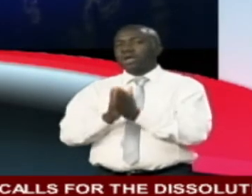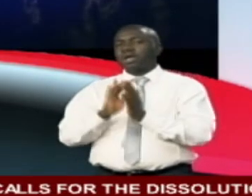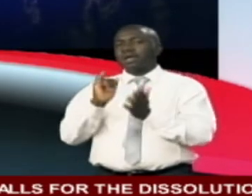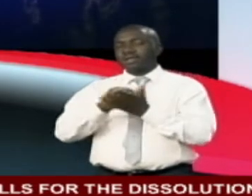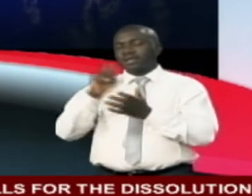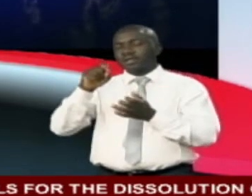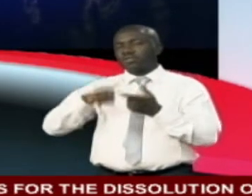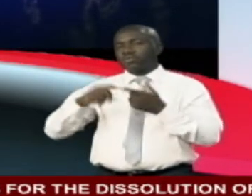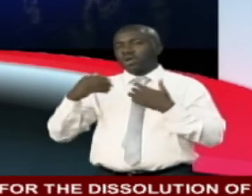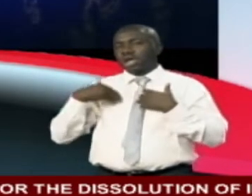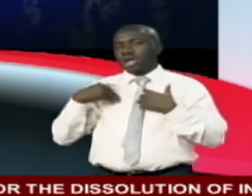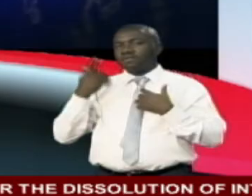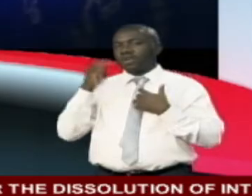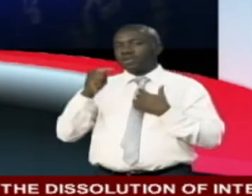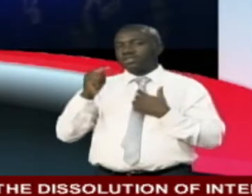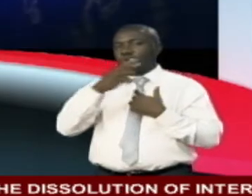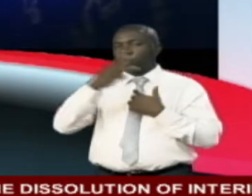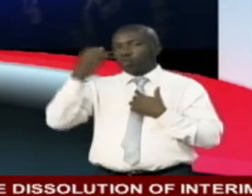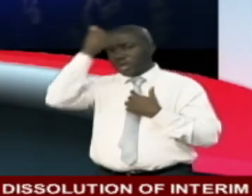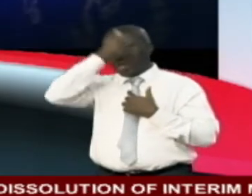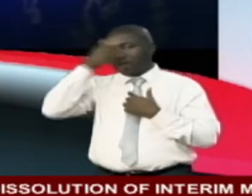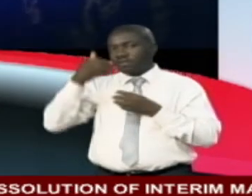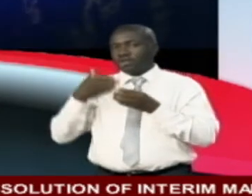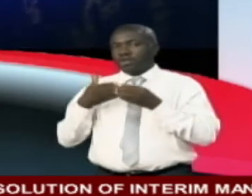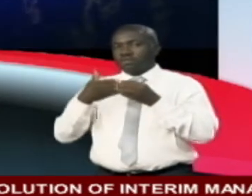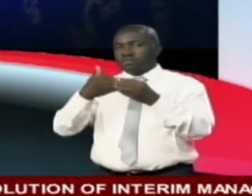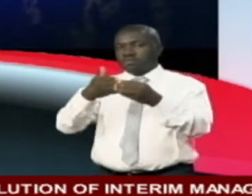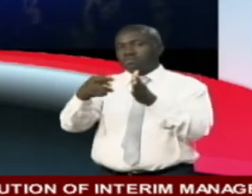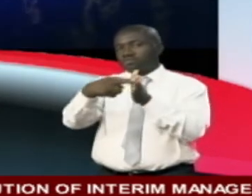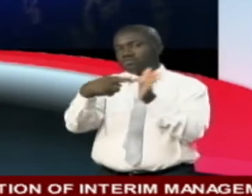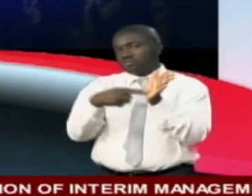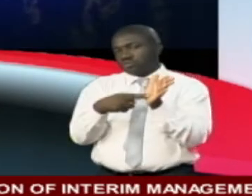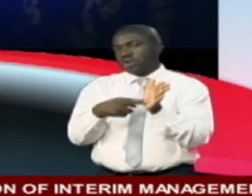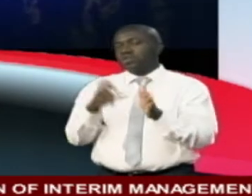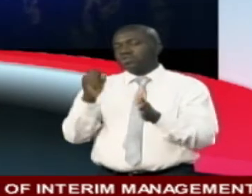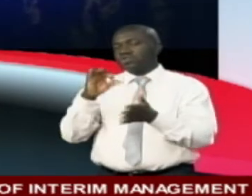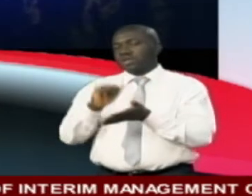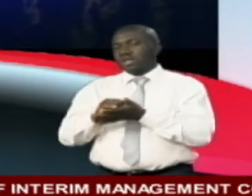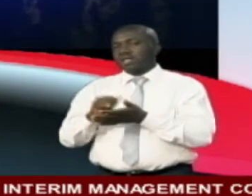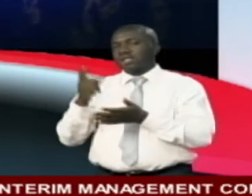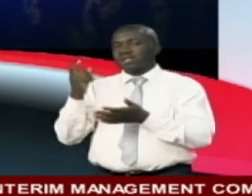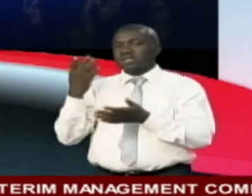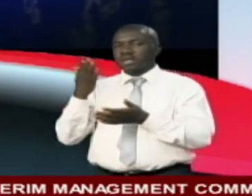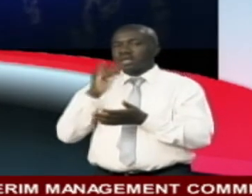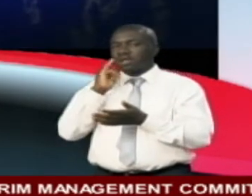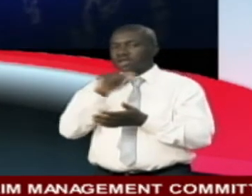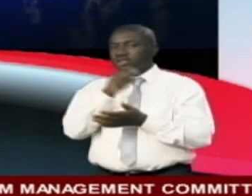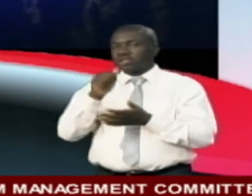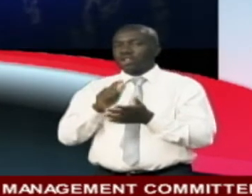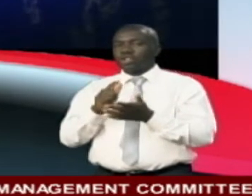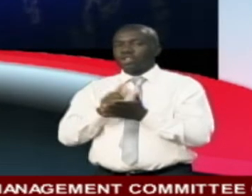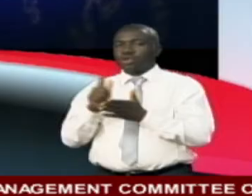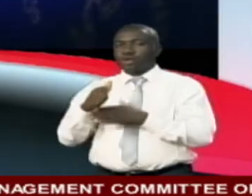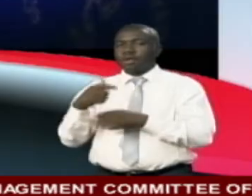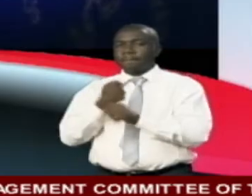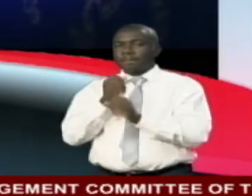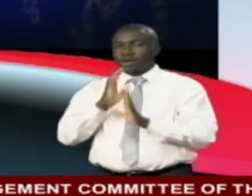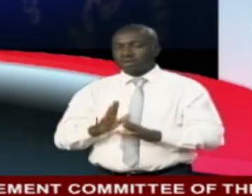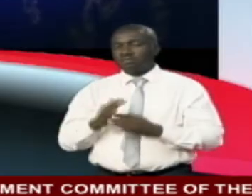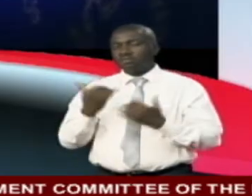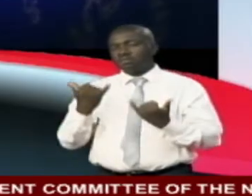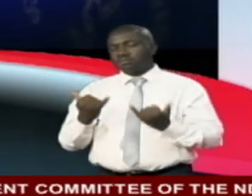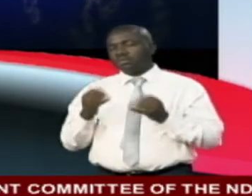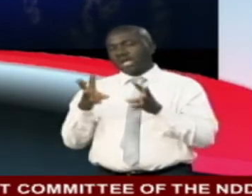to contain the pandemic. A draft standard to this effect includes receiving parliamentary consideration at the ongoing